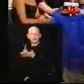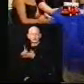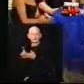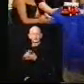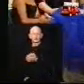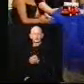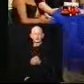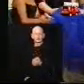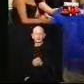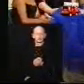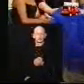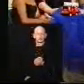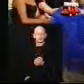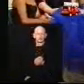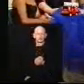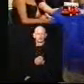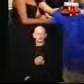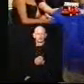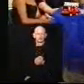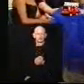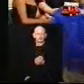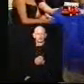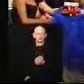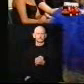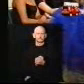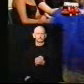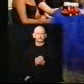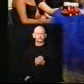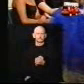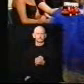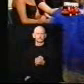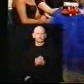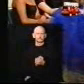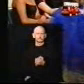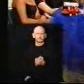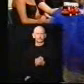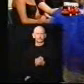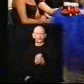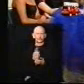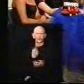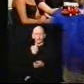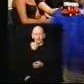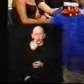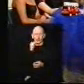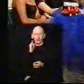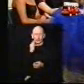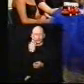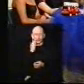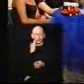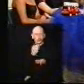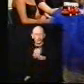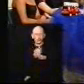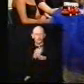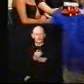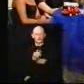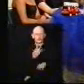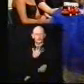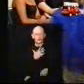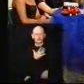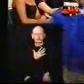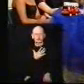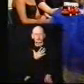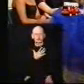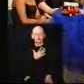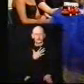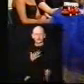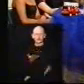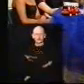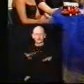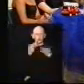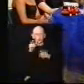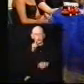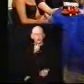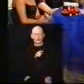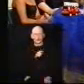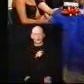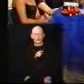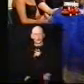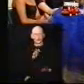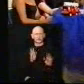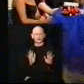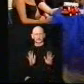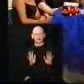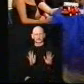also So that's fun But also the downside is that Is when you're doing something on your own You've got to It's up to you Yeah, exactly I've to